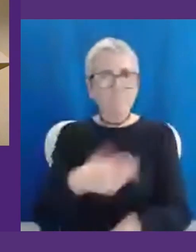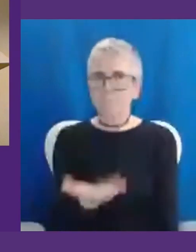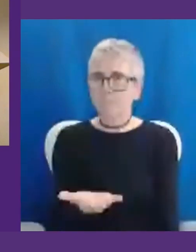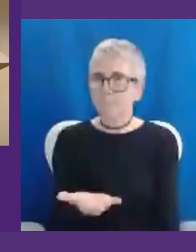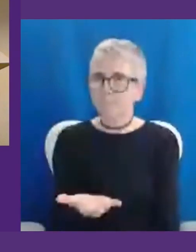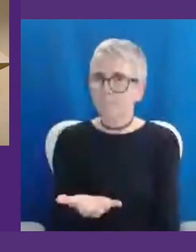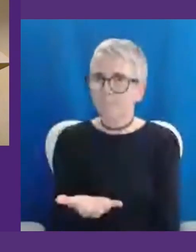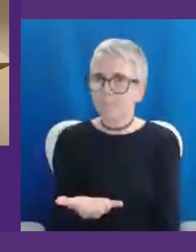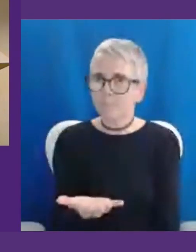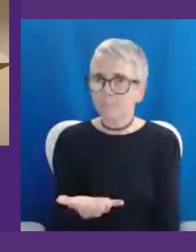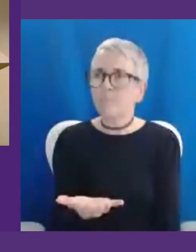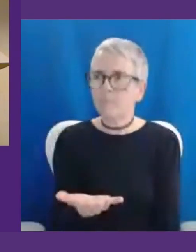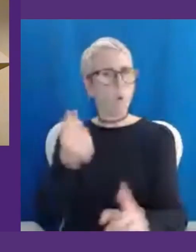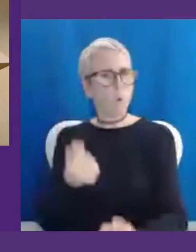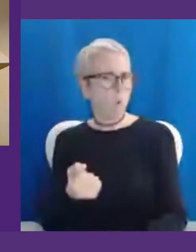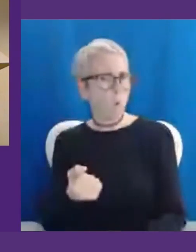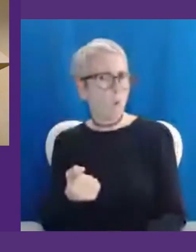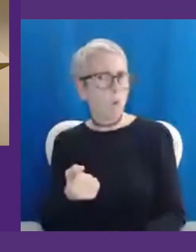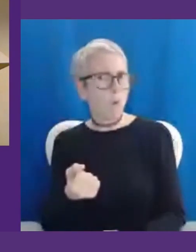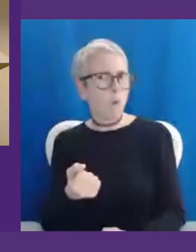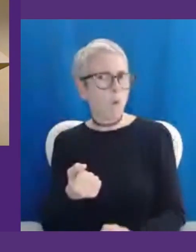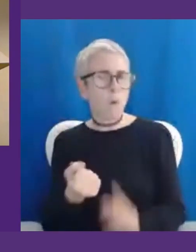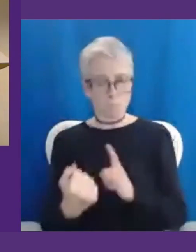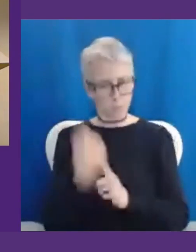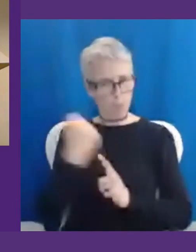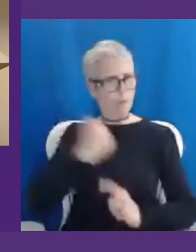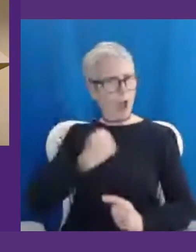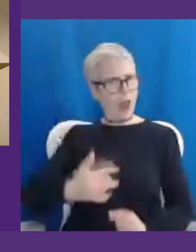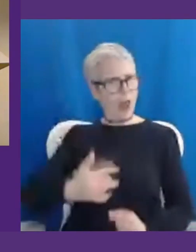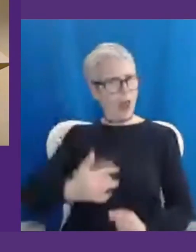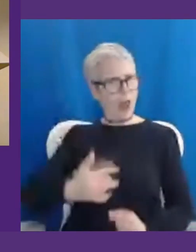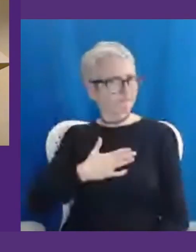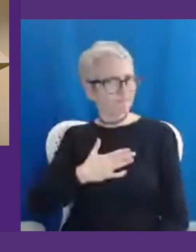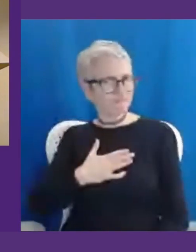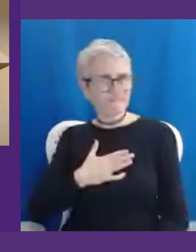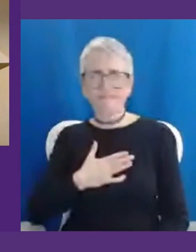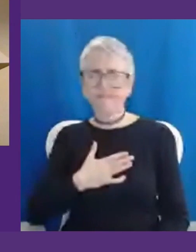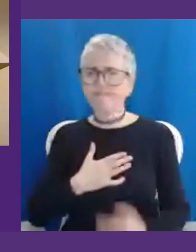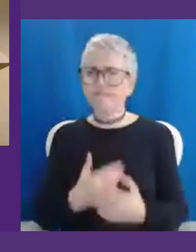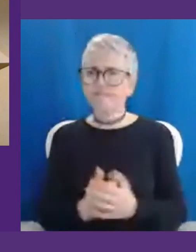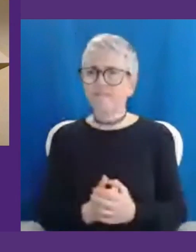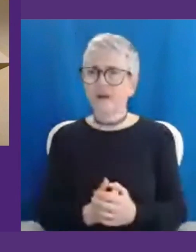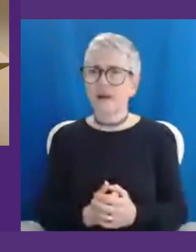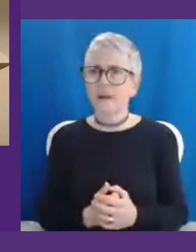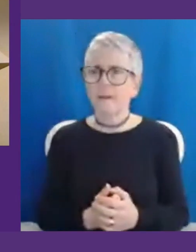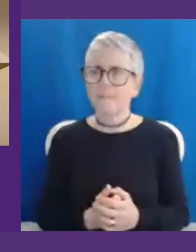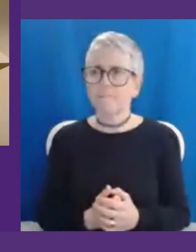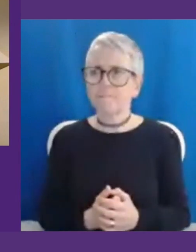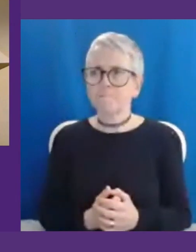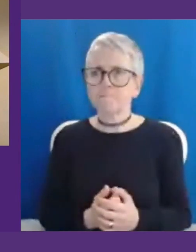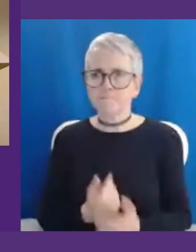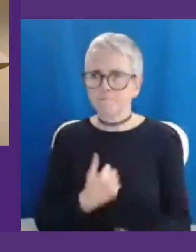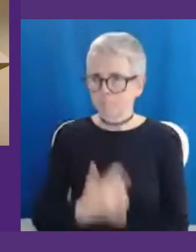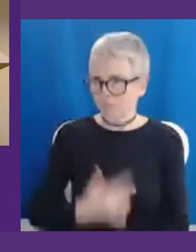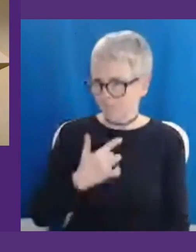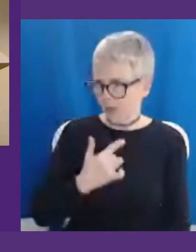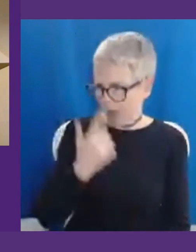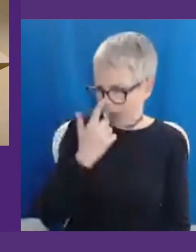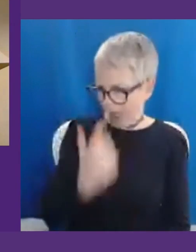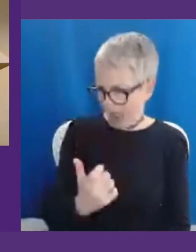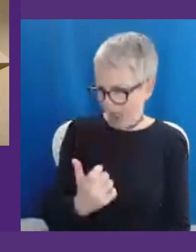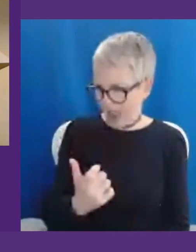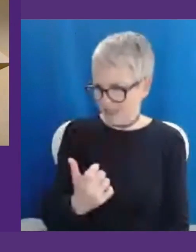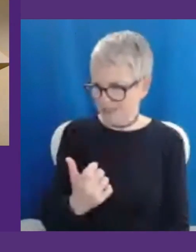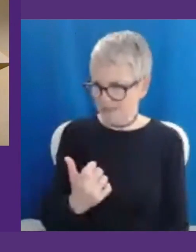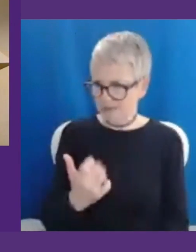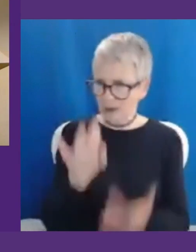my life, a space where I could really express myself. And also I could, in